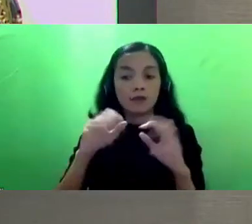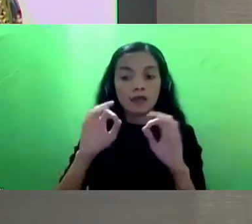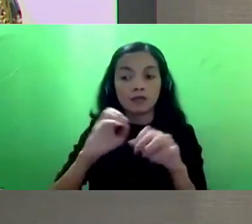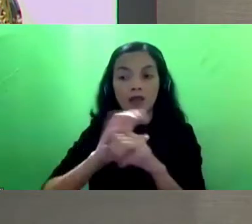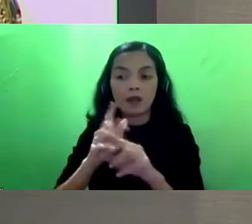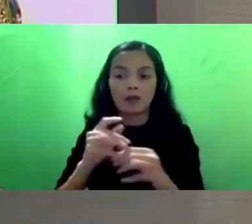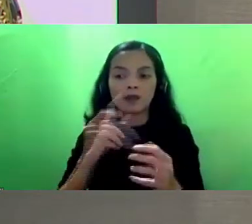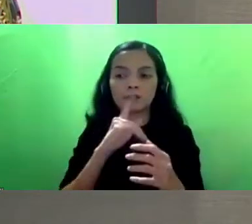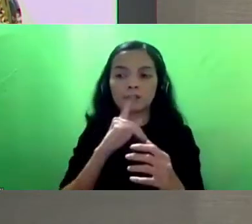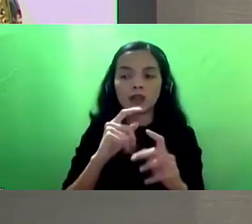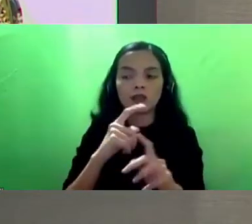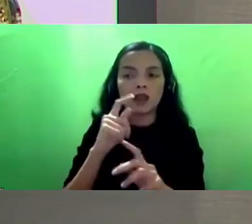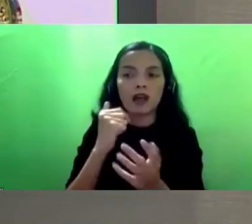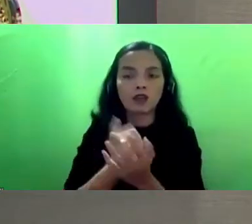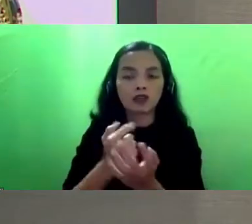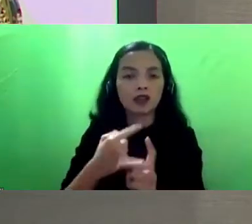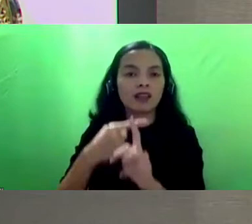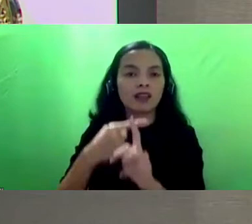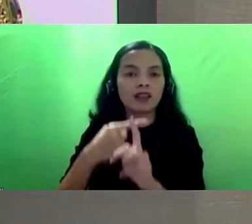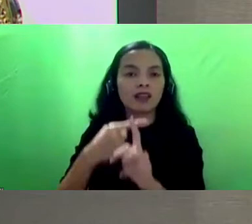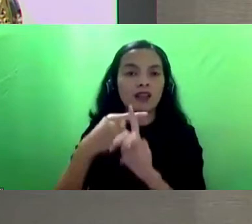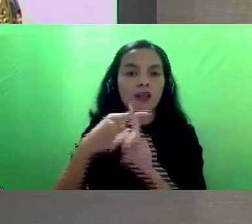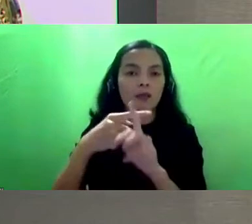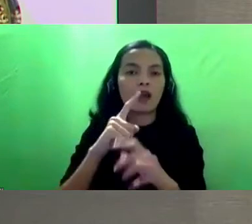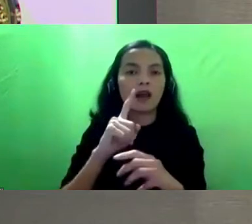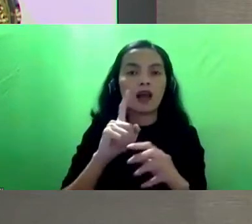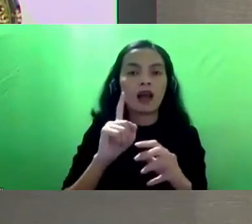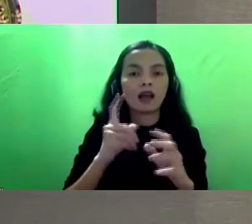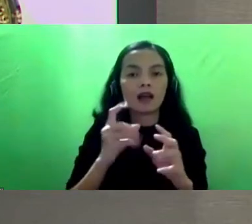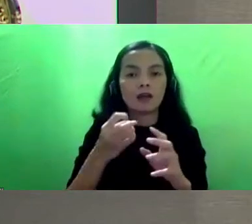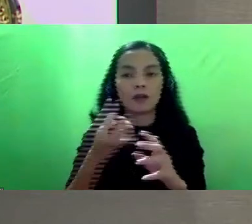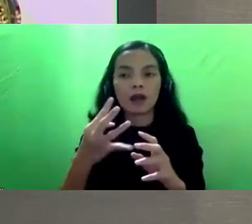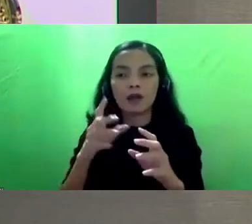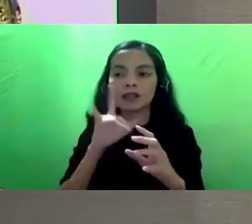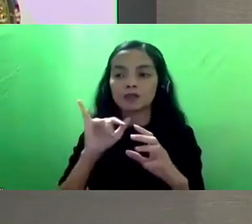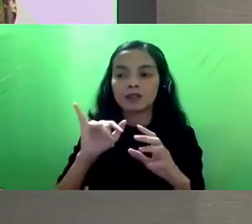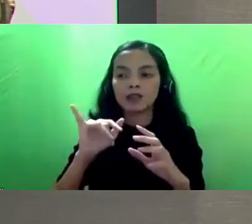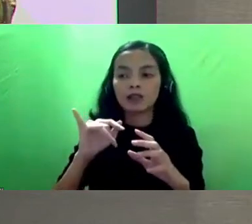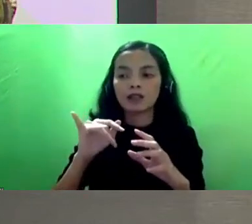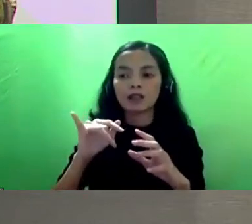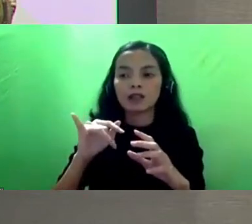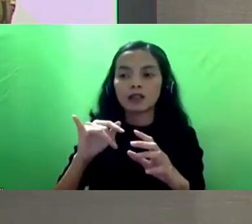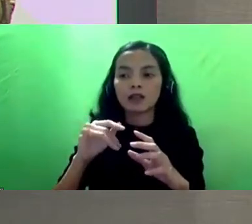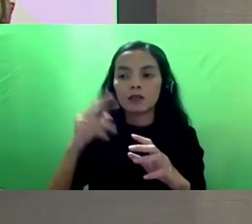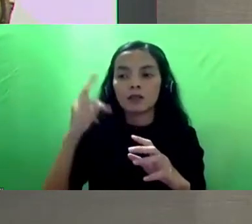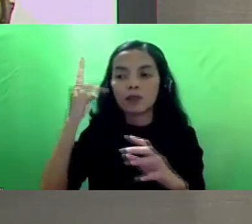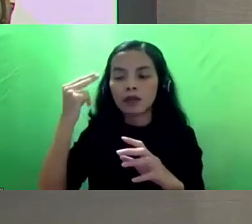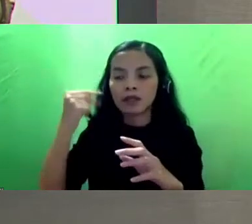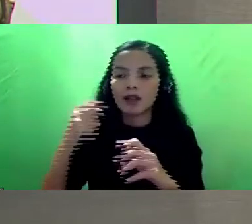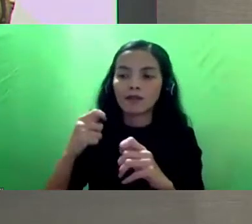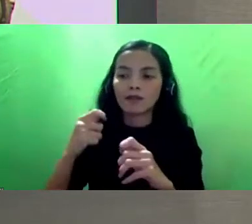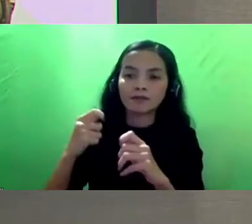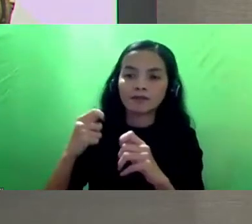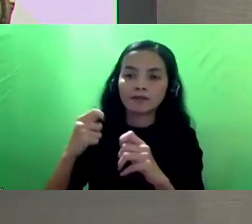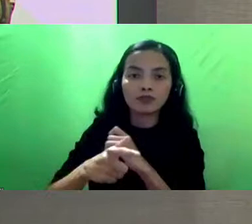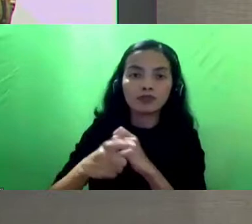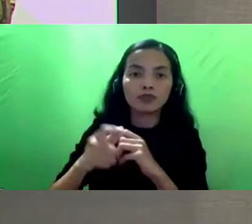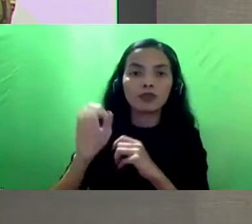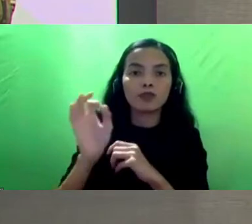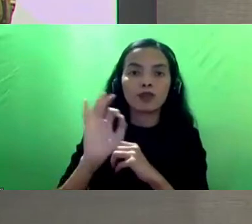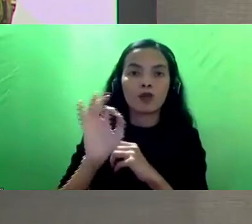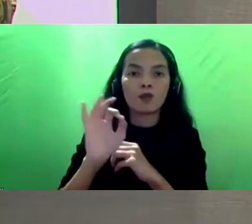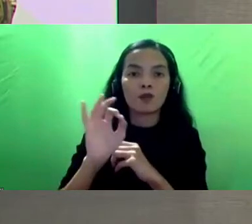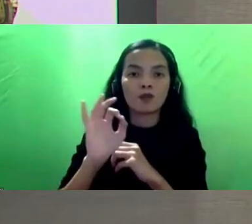of some forms of the vulnerabilities that not covered by the current